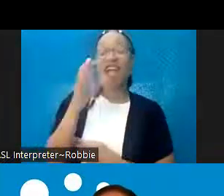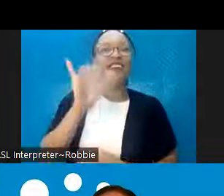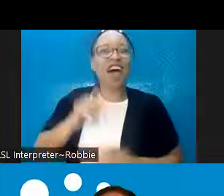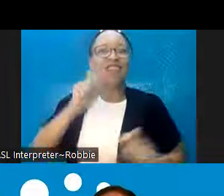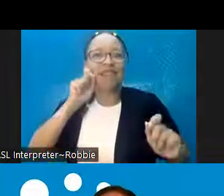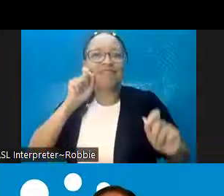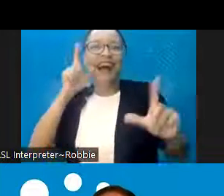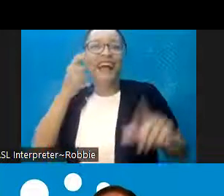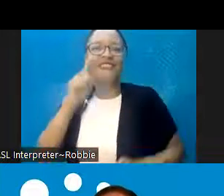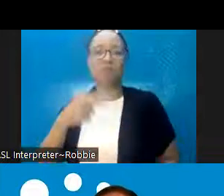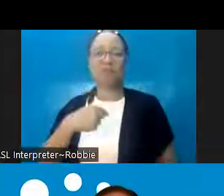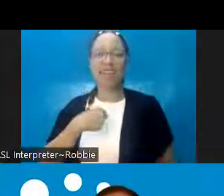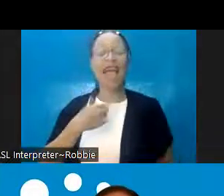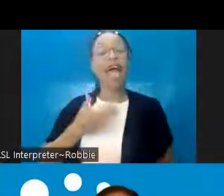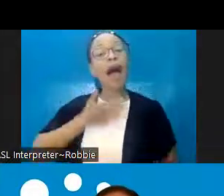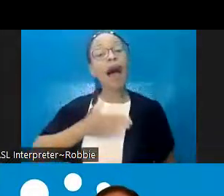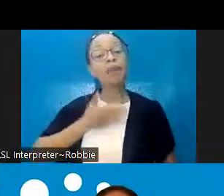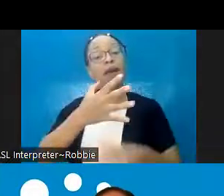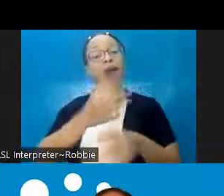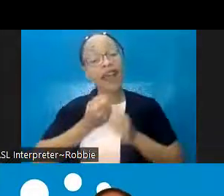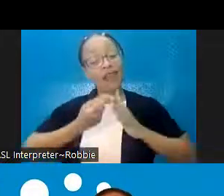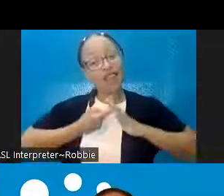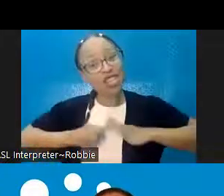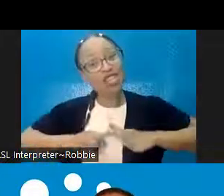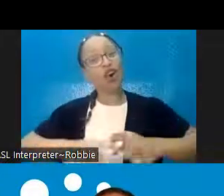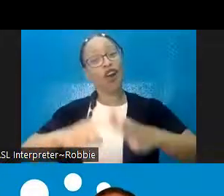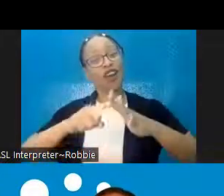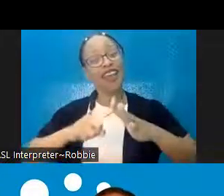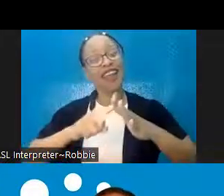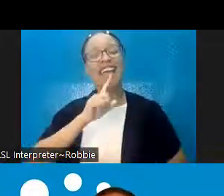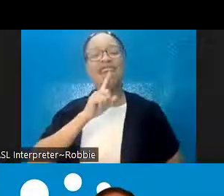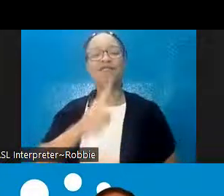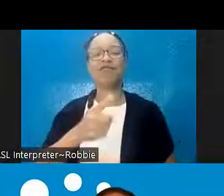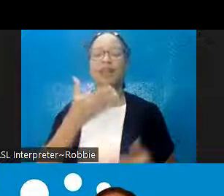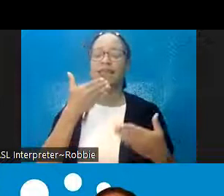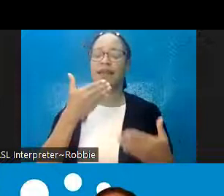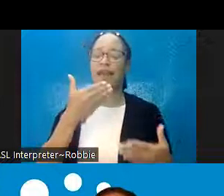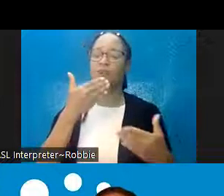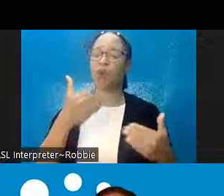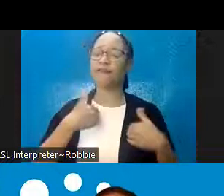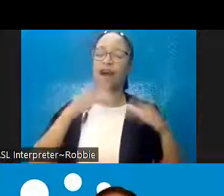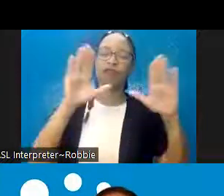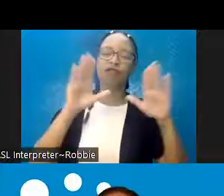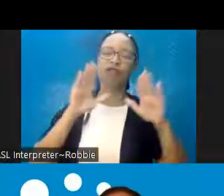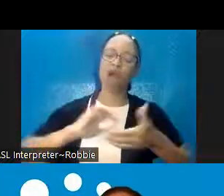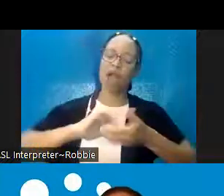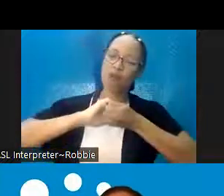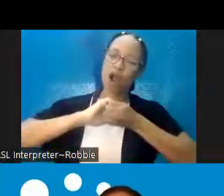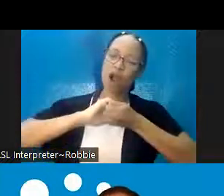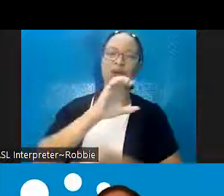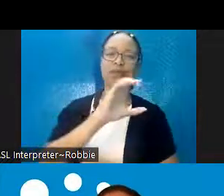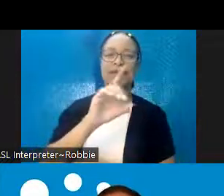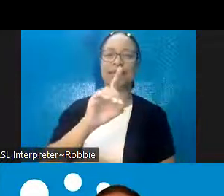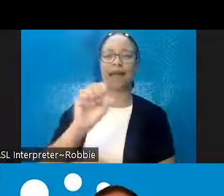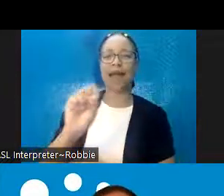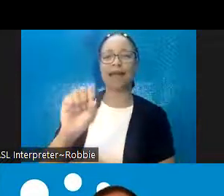now. Happy that we're getting this going. I'm really thankful that we've had this great partnership with CDSS and that